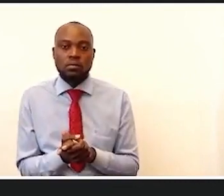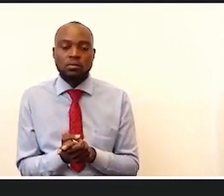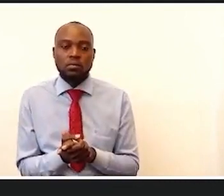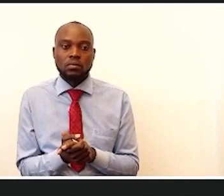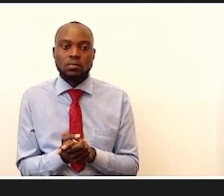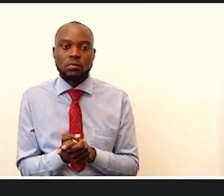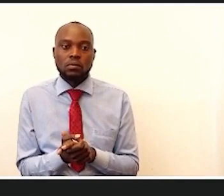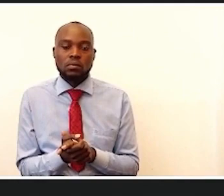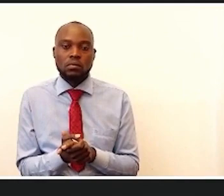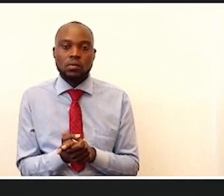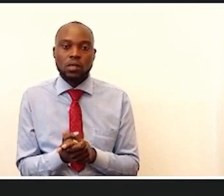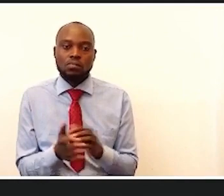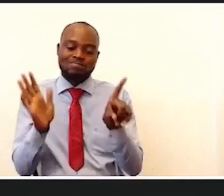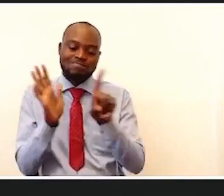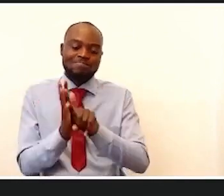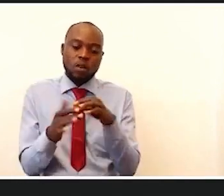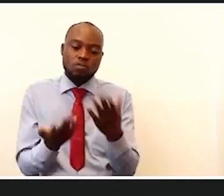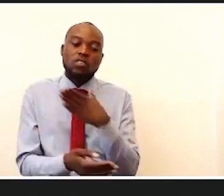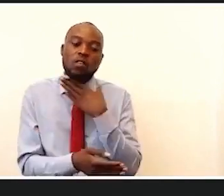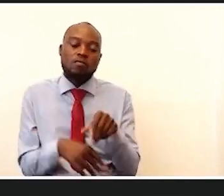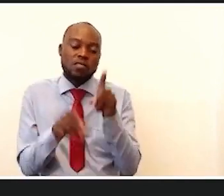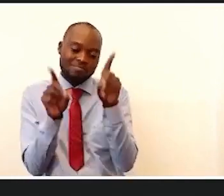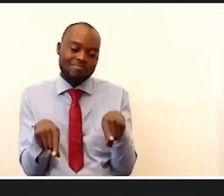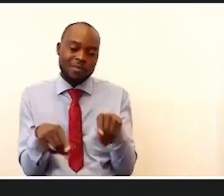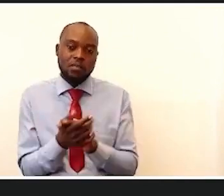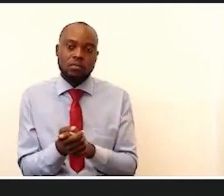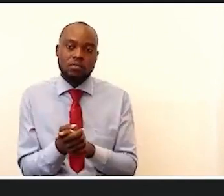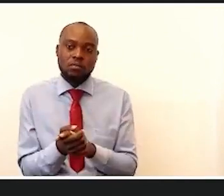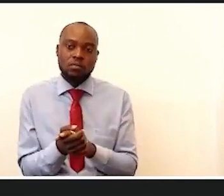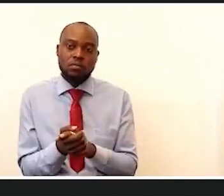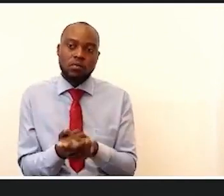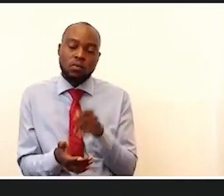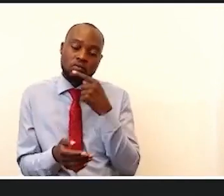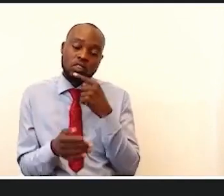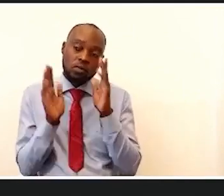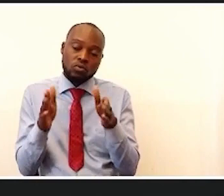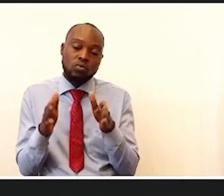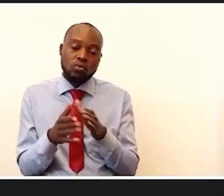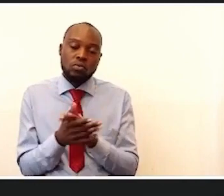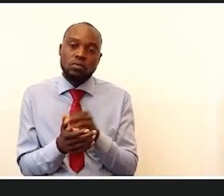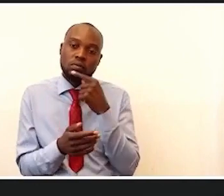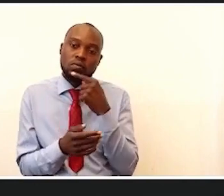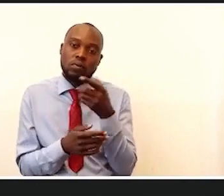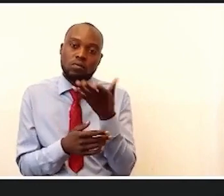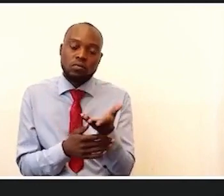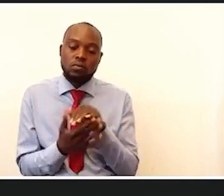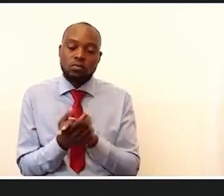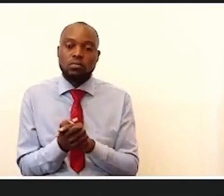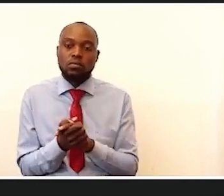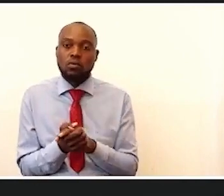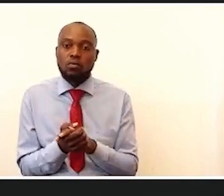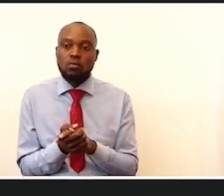of bearers of external interests, the truth of the matter is that unless we are able to